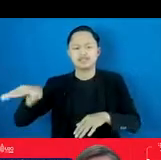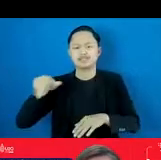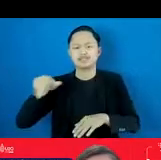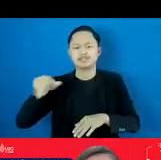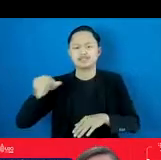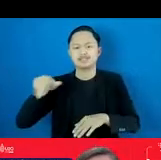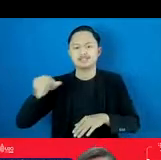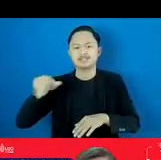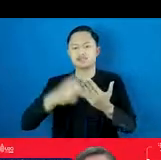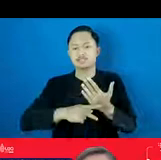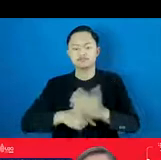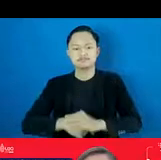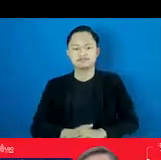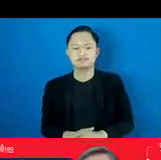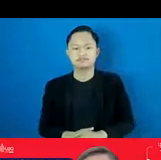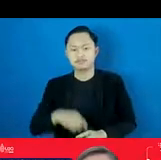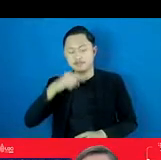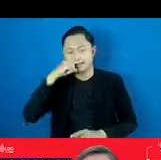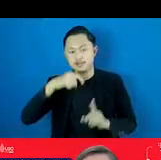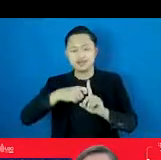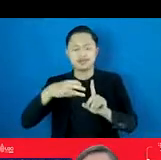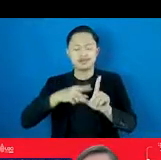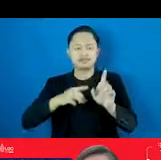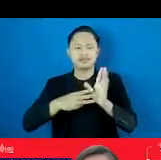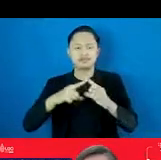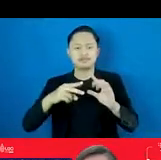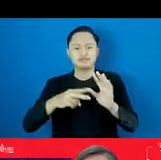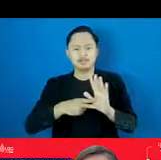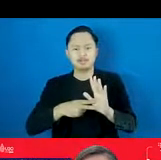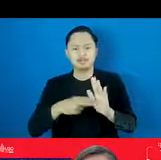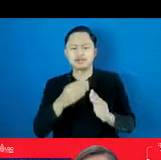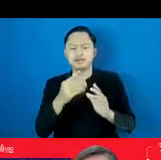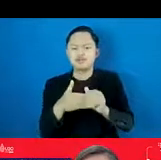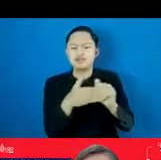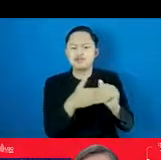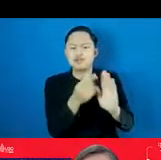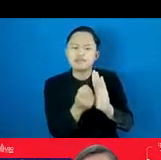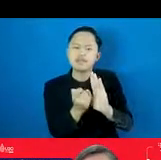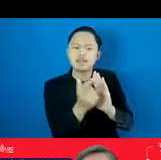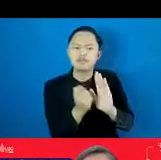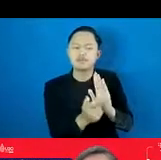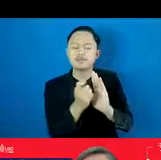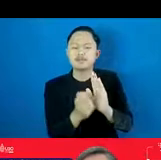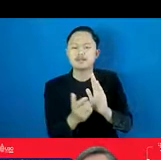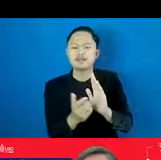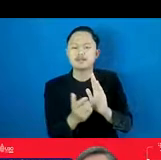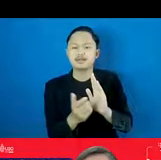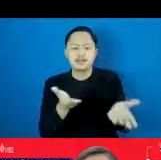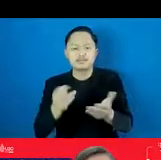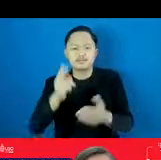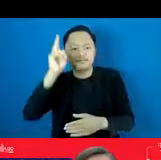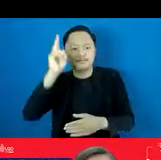C40, Mr. Firman, the Advocacy and Procurement Guidance of Jakarta Good Services Procurement Service